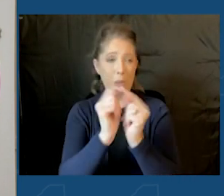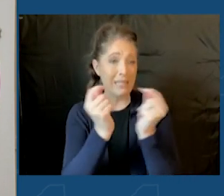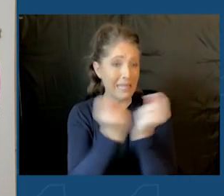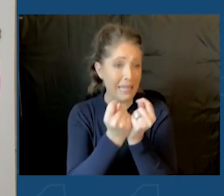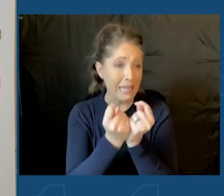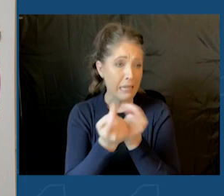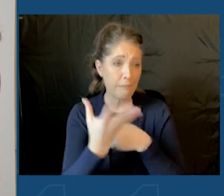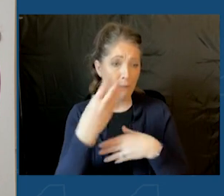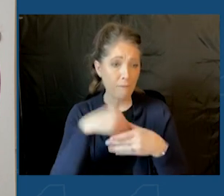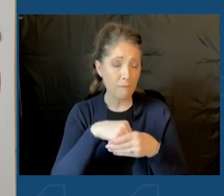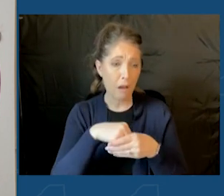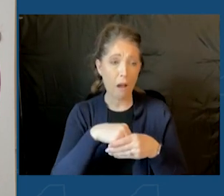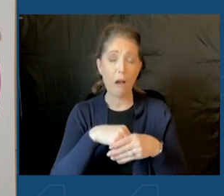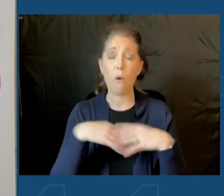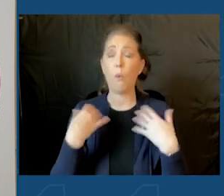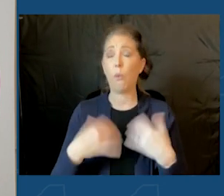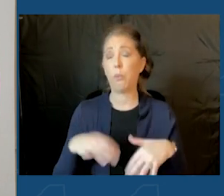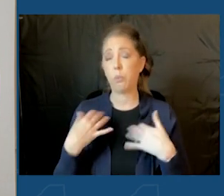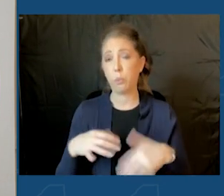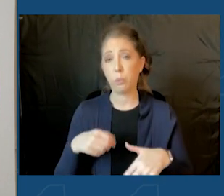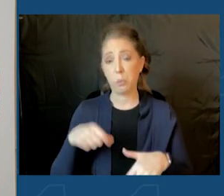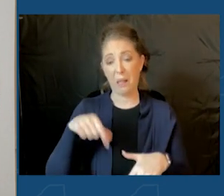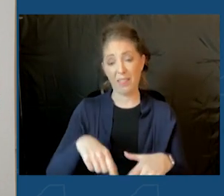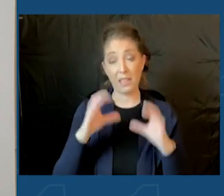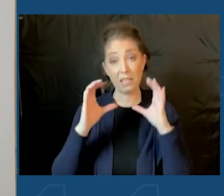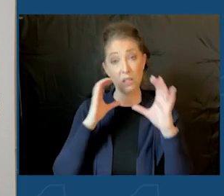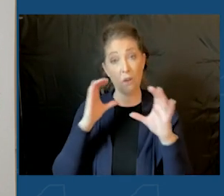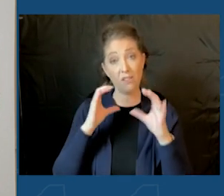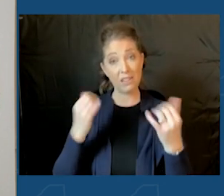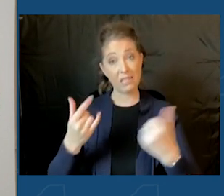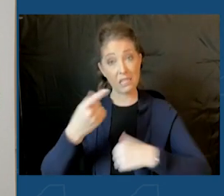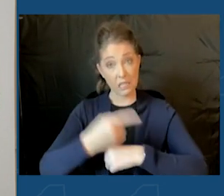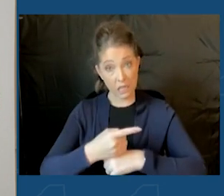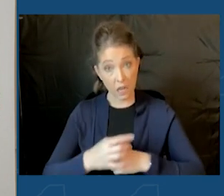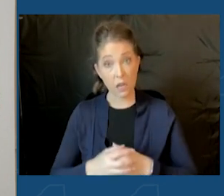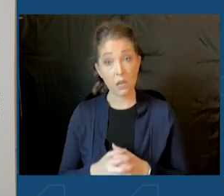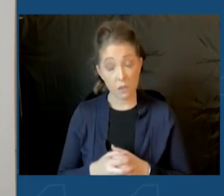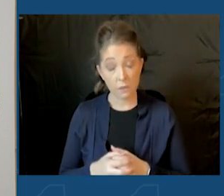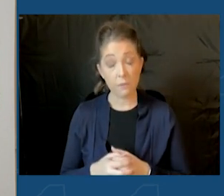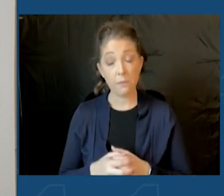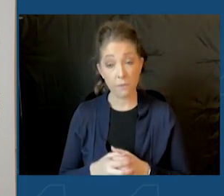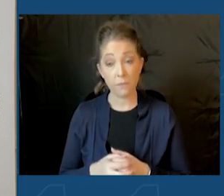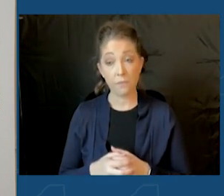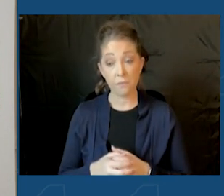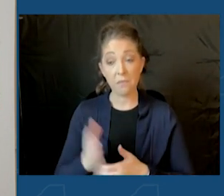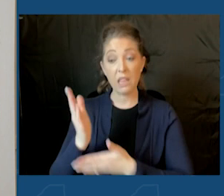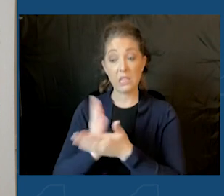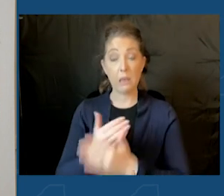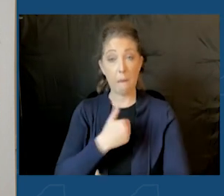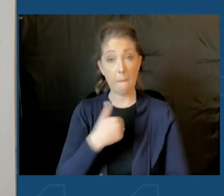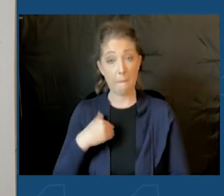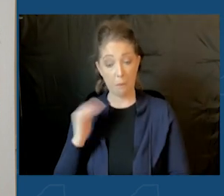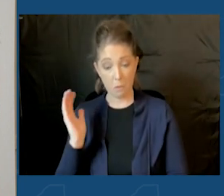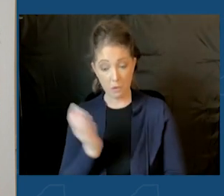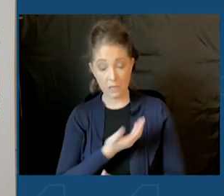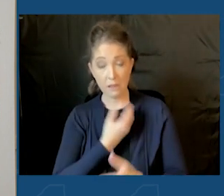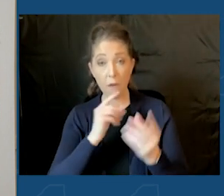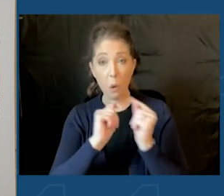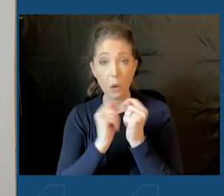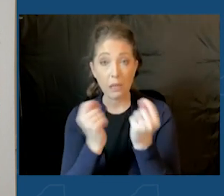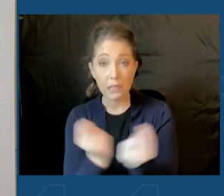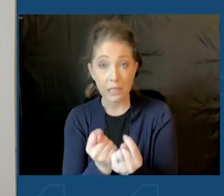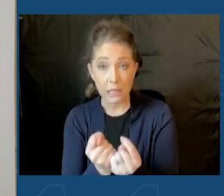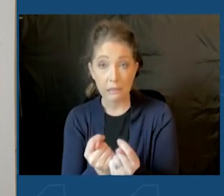who were here, part of this conversation today. Some of the members of our team, Suffolk County Police Commissioner